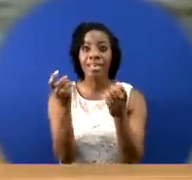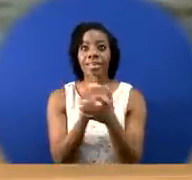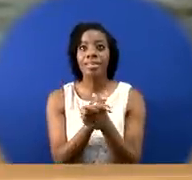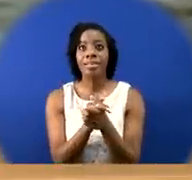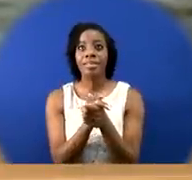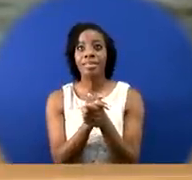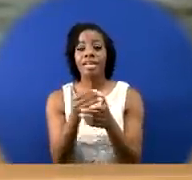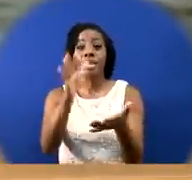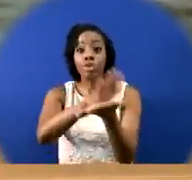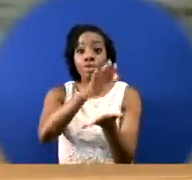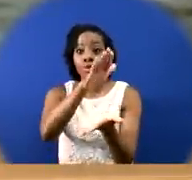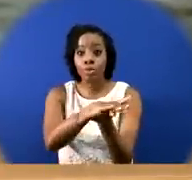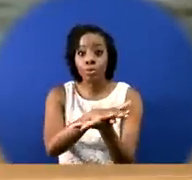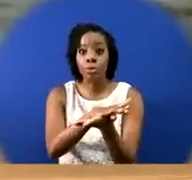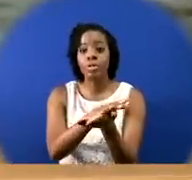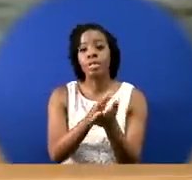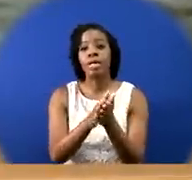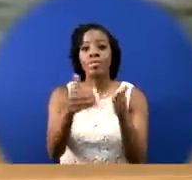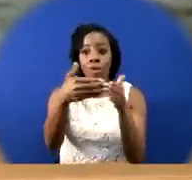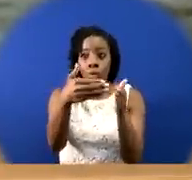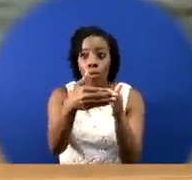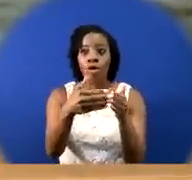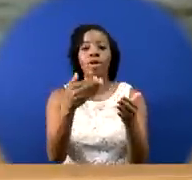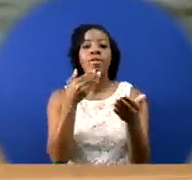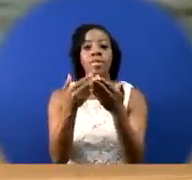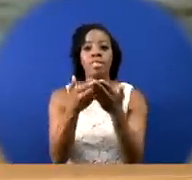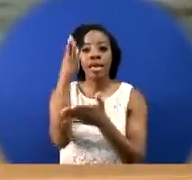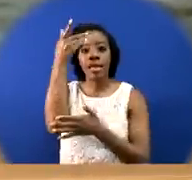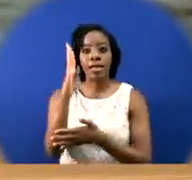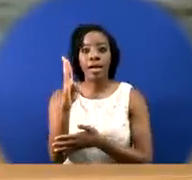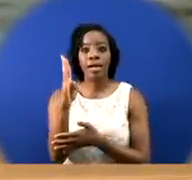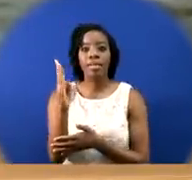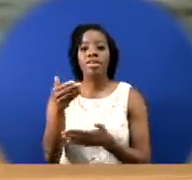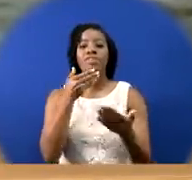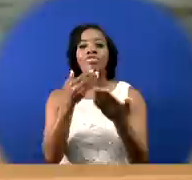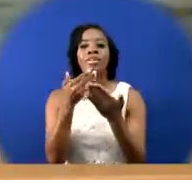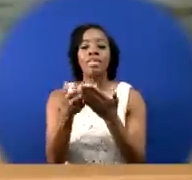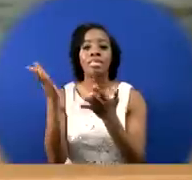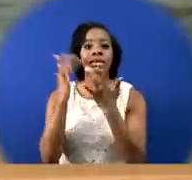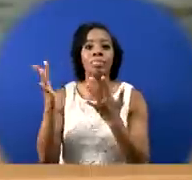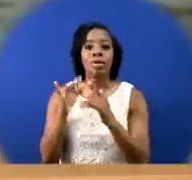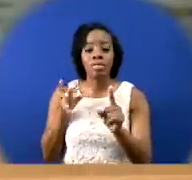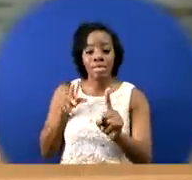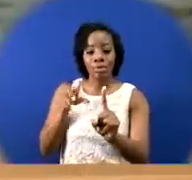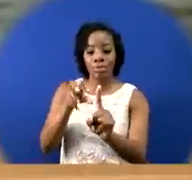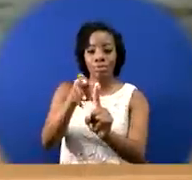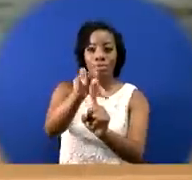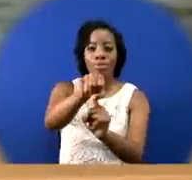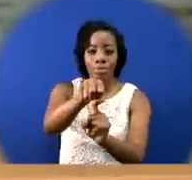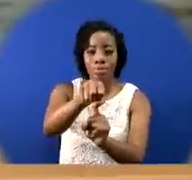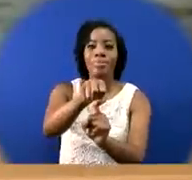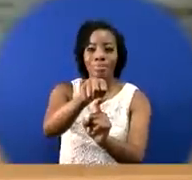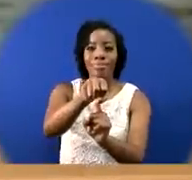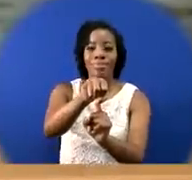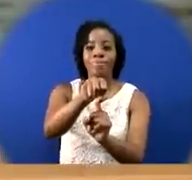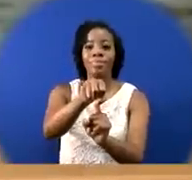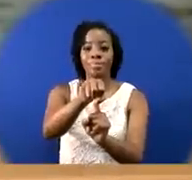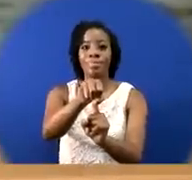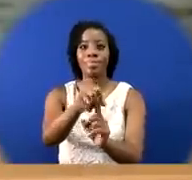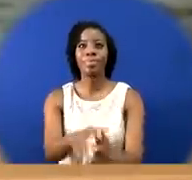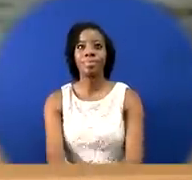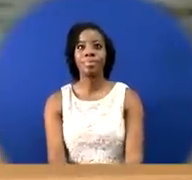you at school, he found you on the corner. Somebody ought to thank God that goodness and mercy follow me